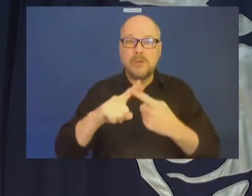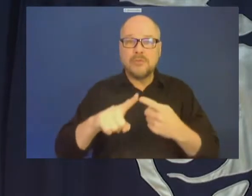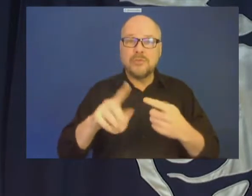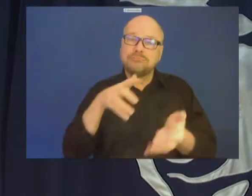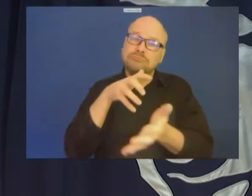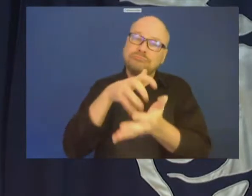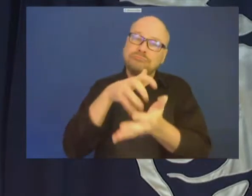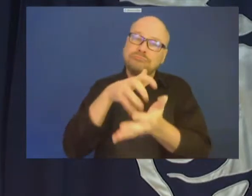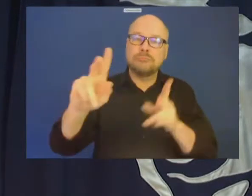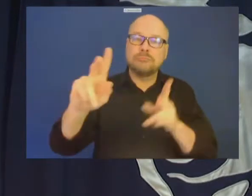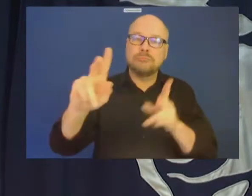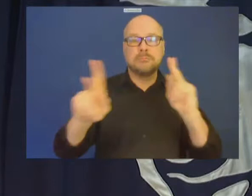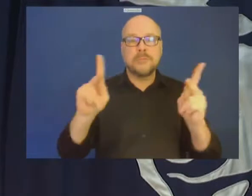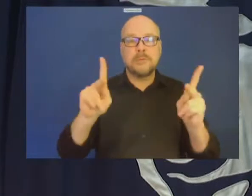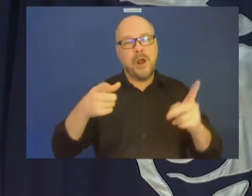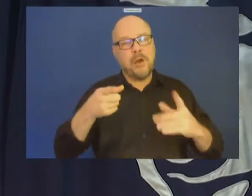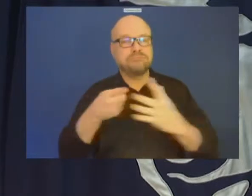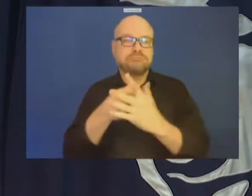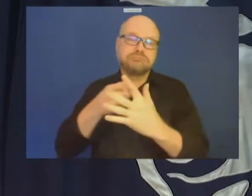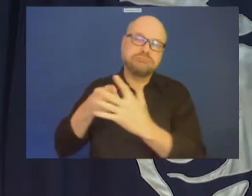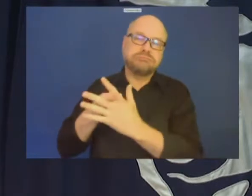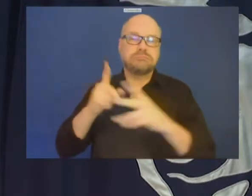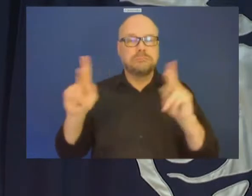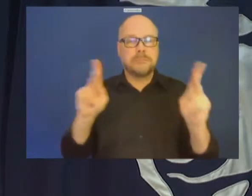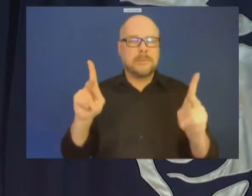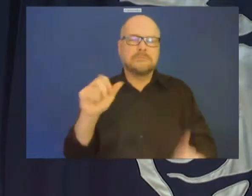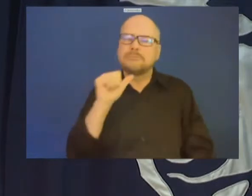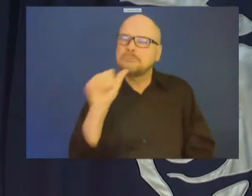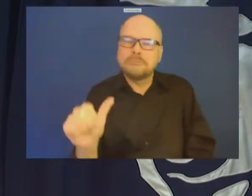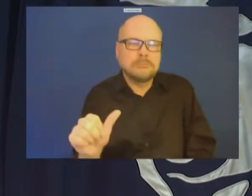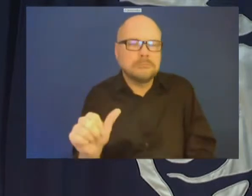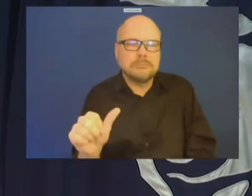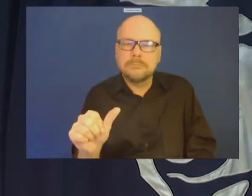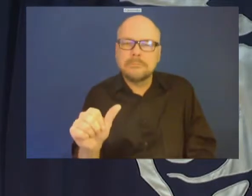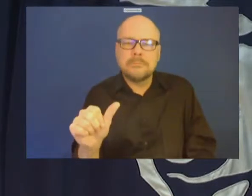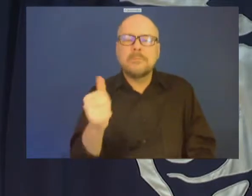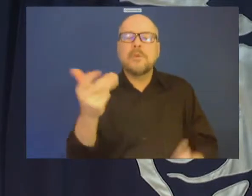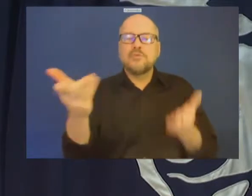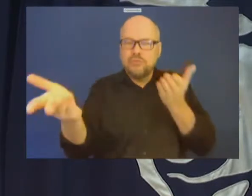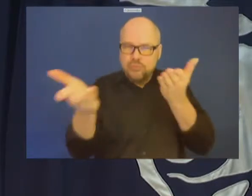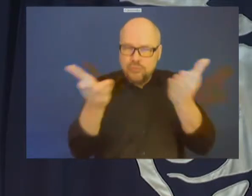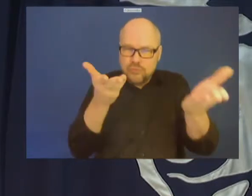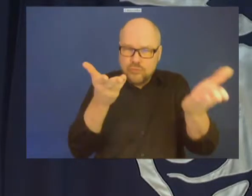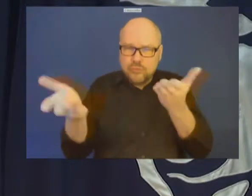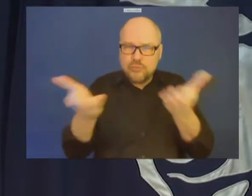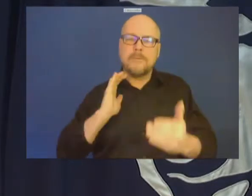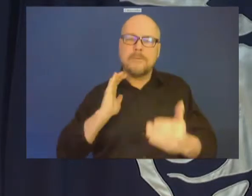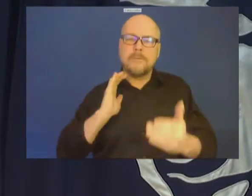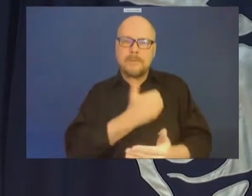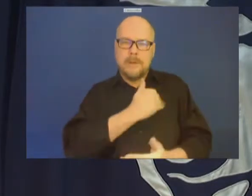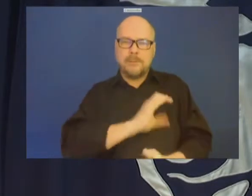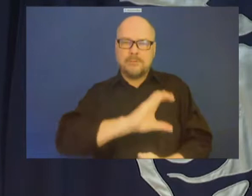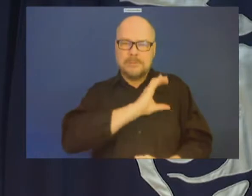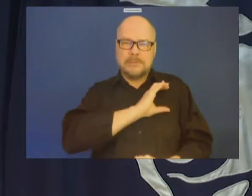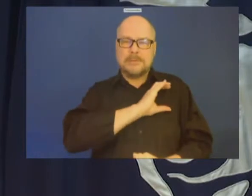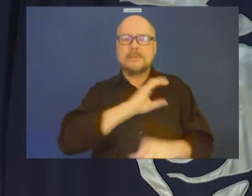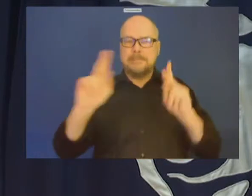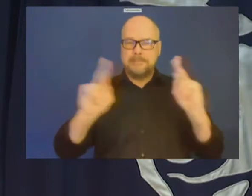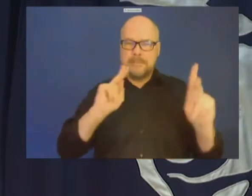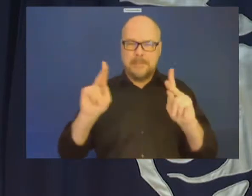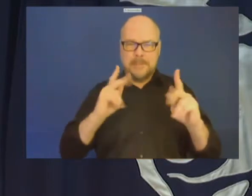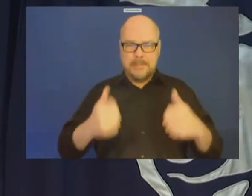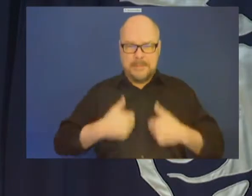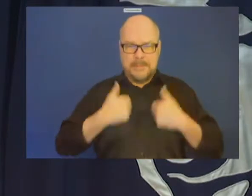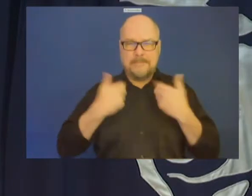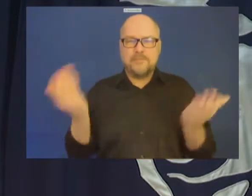treat people in a customer service type way, because our citizens are our customers. Our community is our customers, and you're